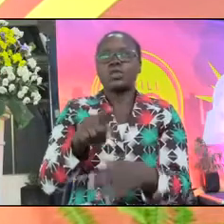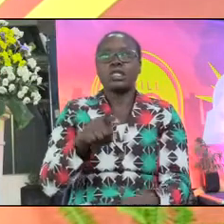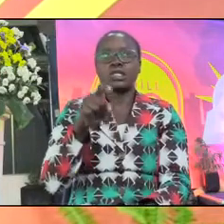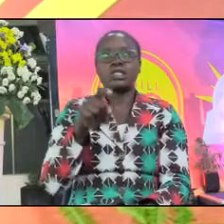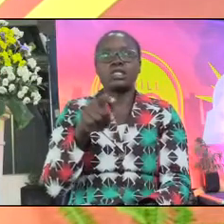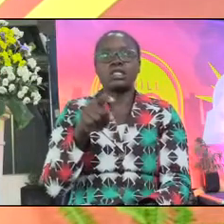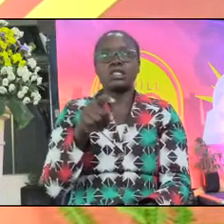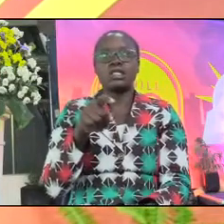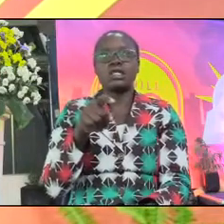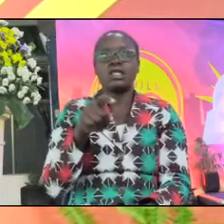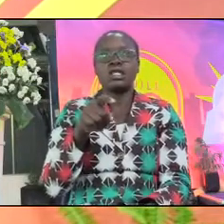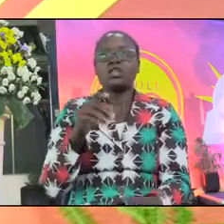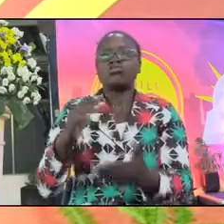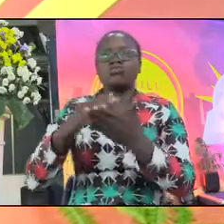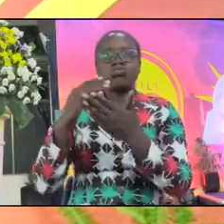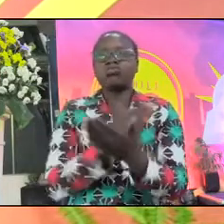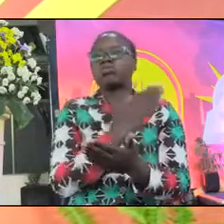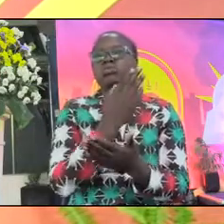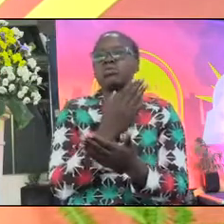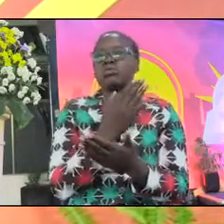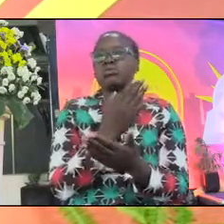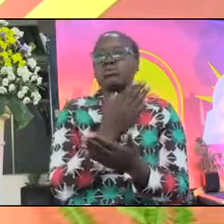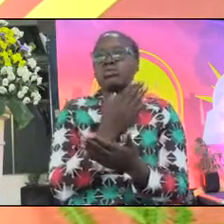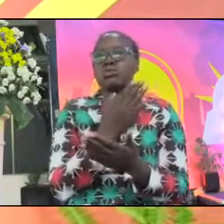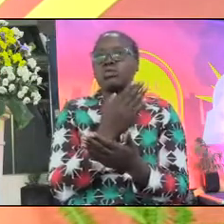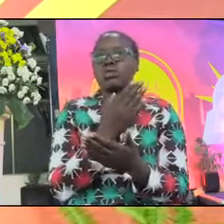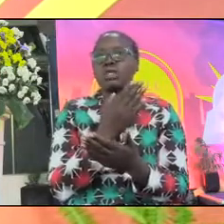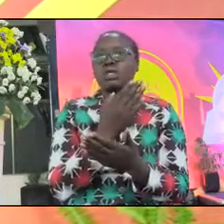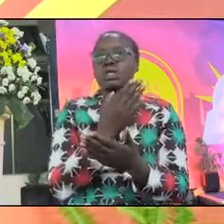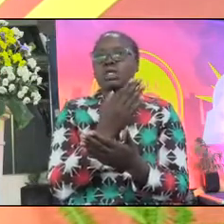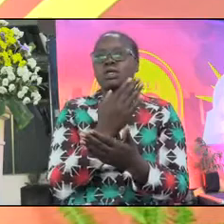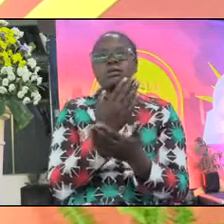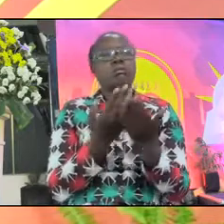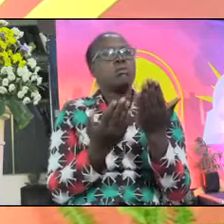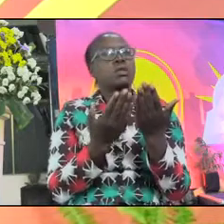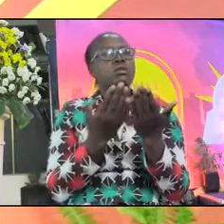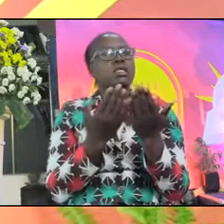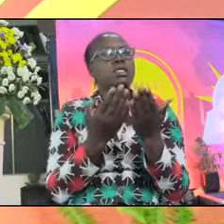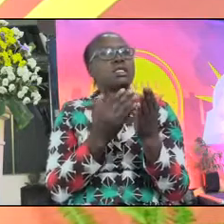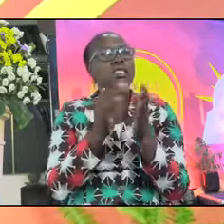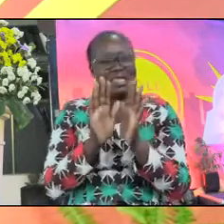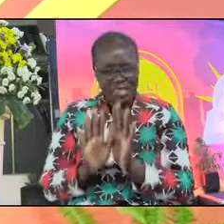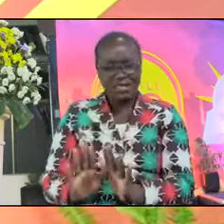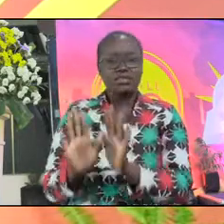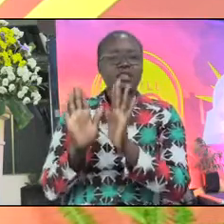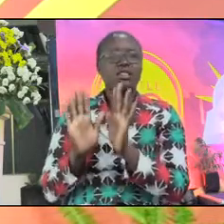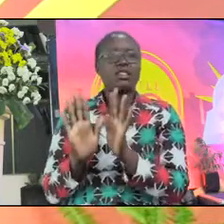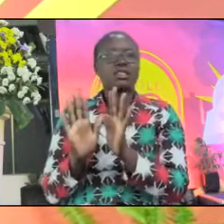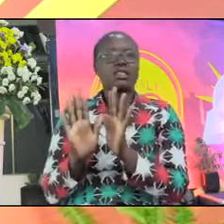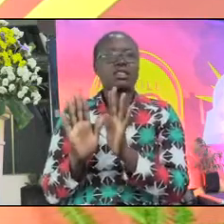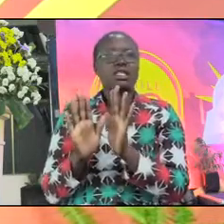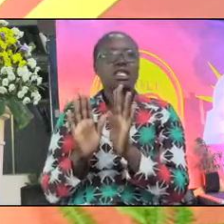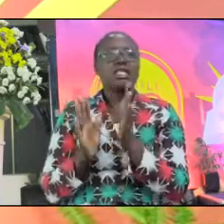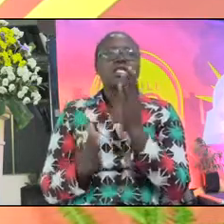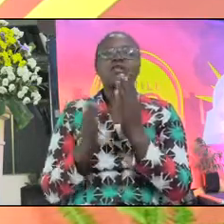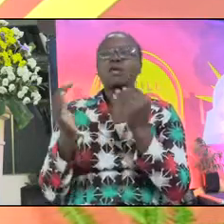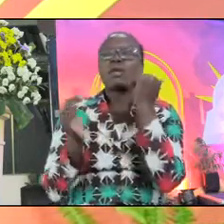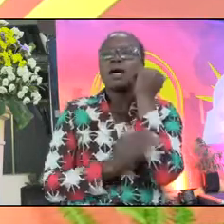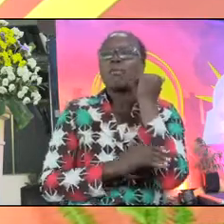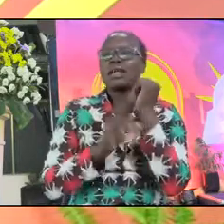need to get rid of. Maybe, just maybe, it may be a